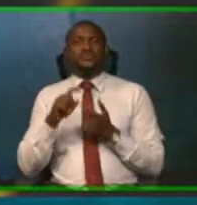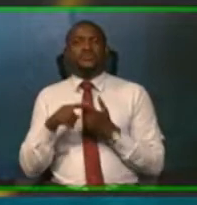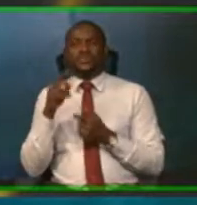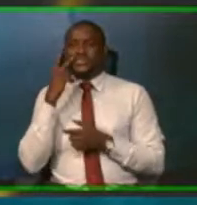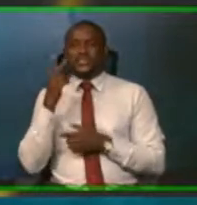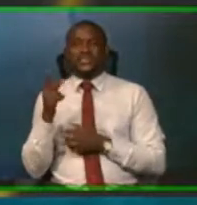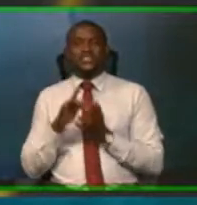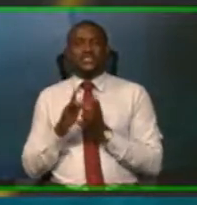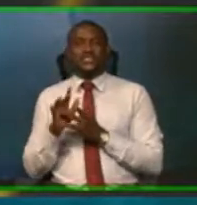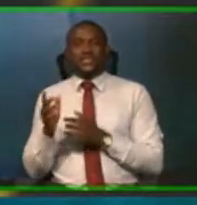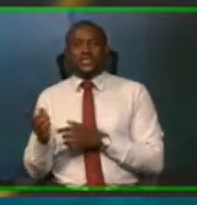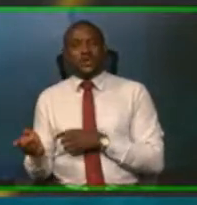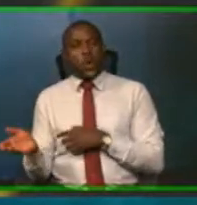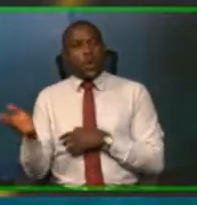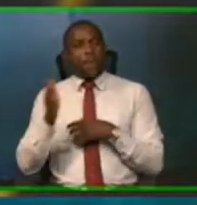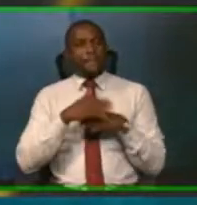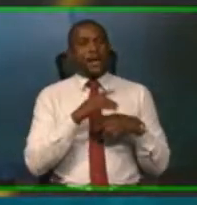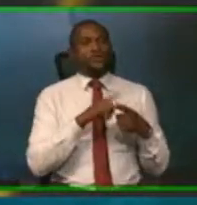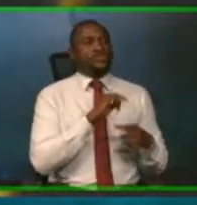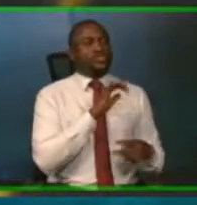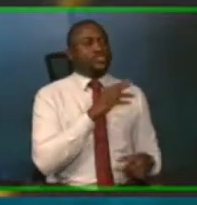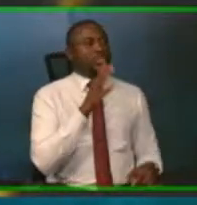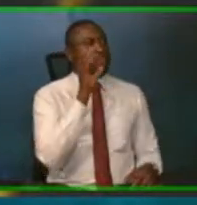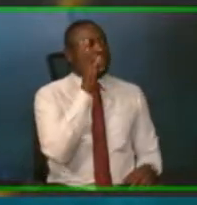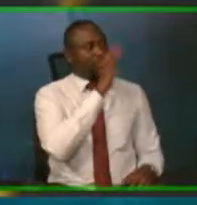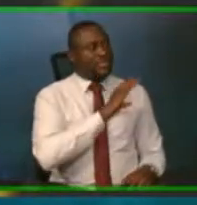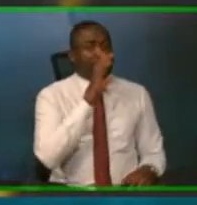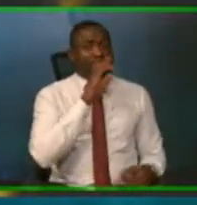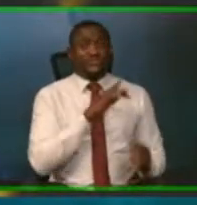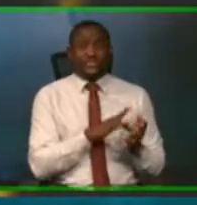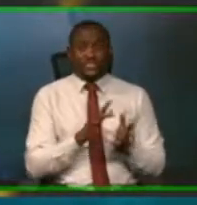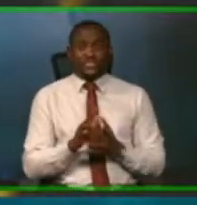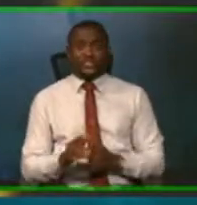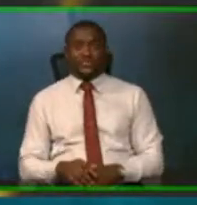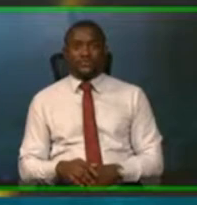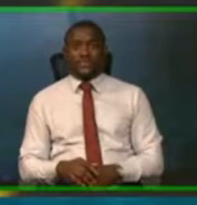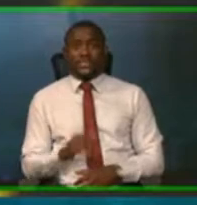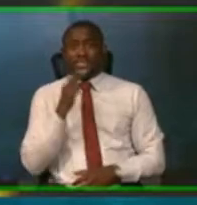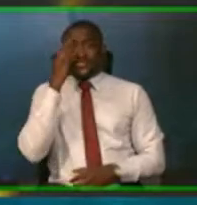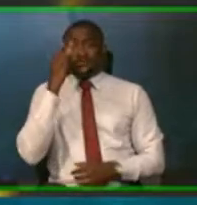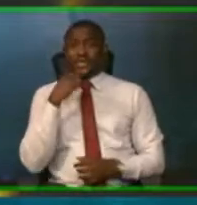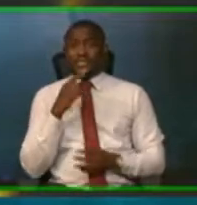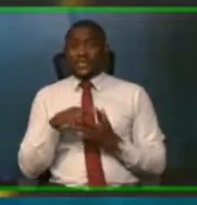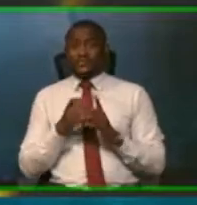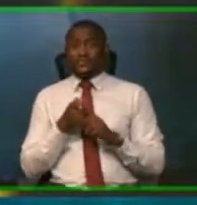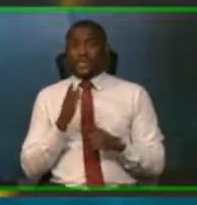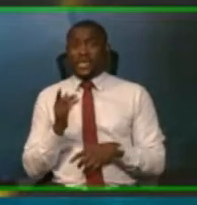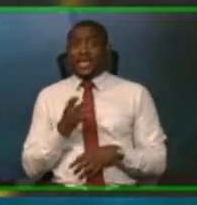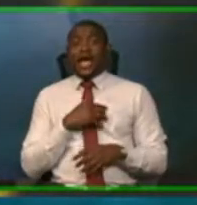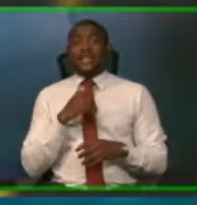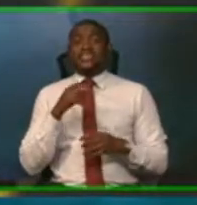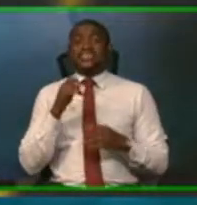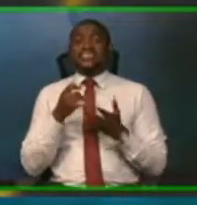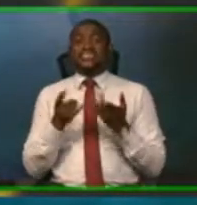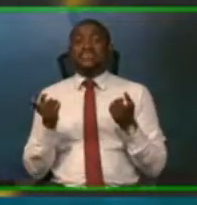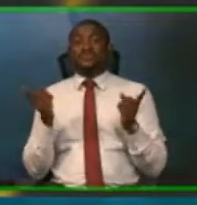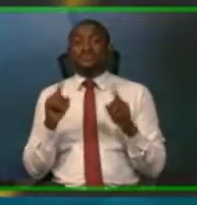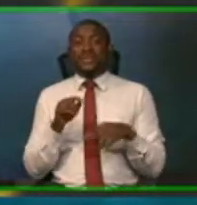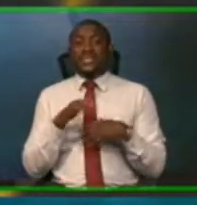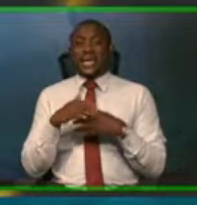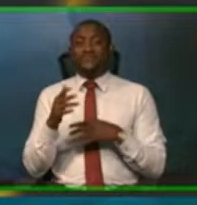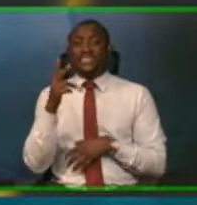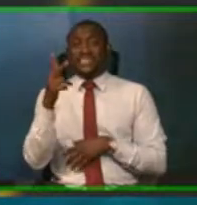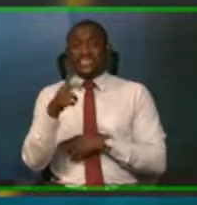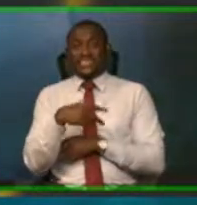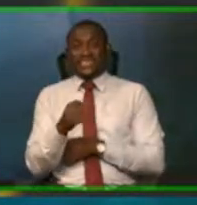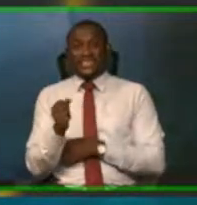they turned back again to Jerusalem, seeking him. There's a reason why I started from there. The Bible says, and it came to pass, after 3 days,